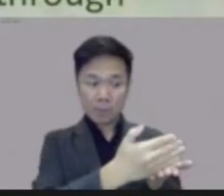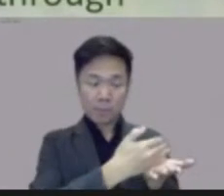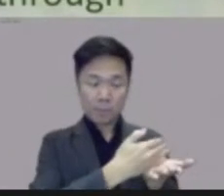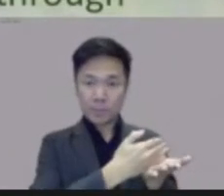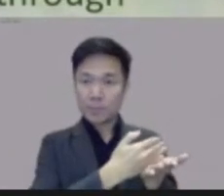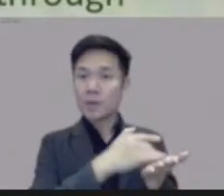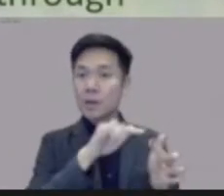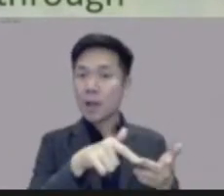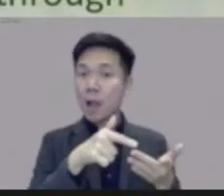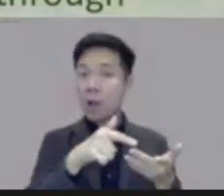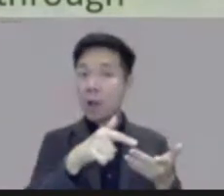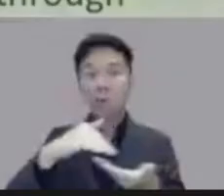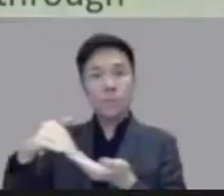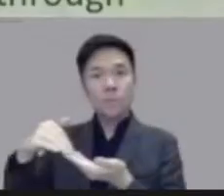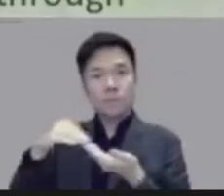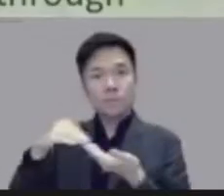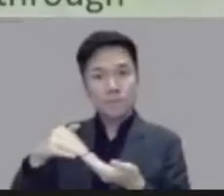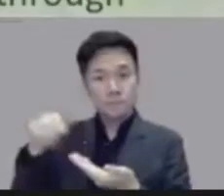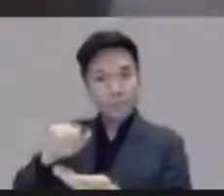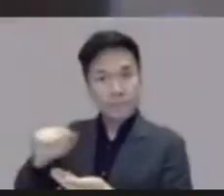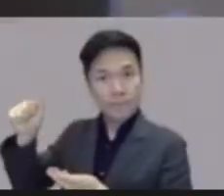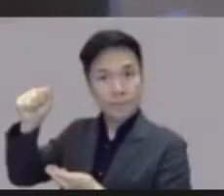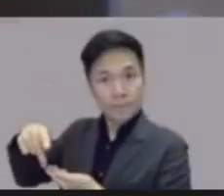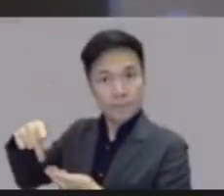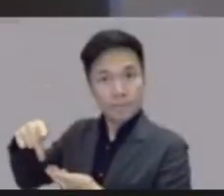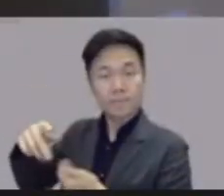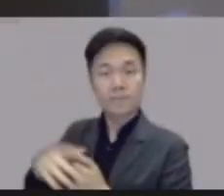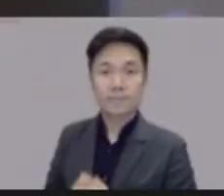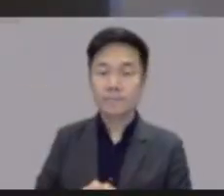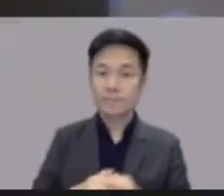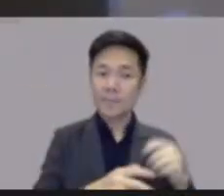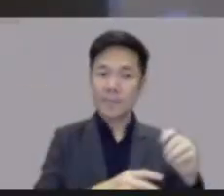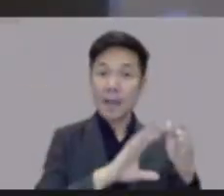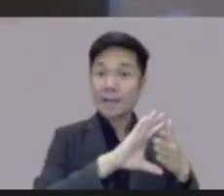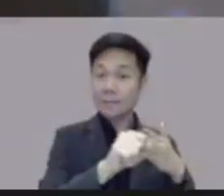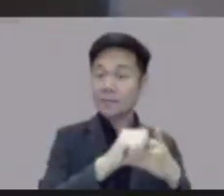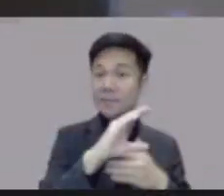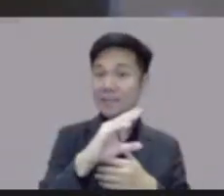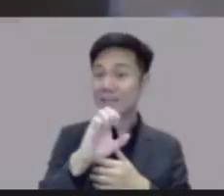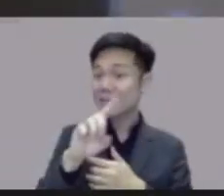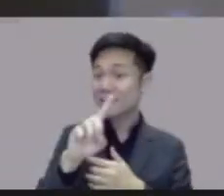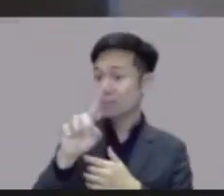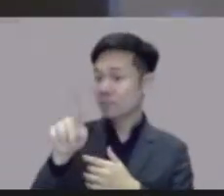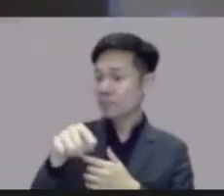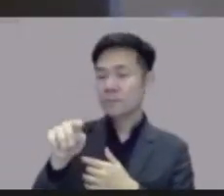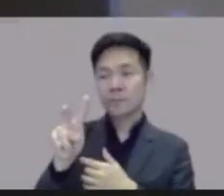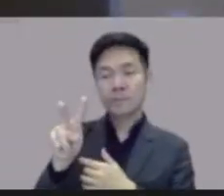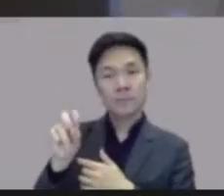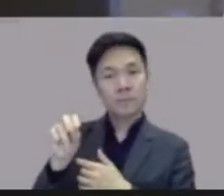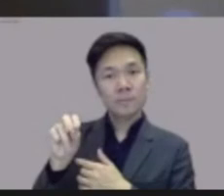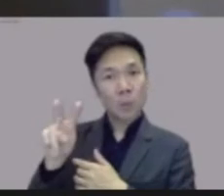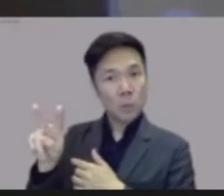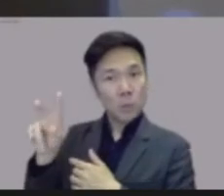and solidarity in Asia and the Pacific escaped CED slash 2022-2